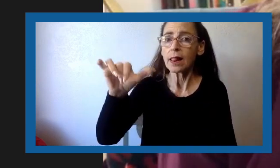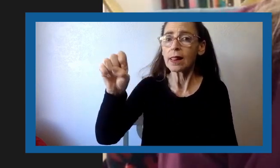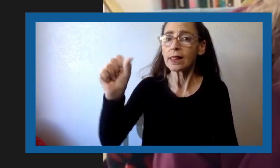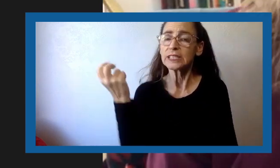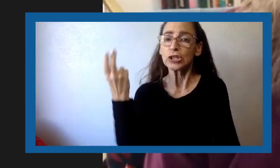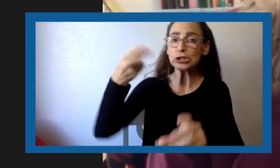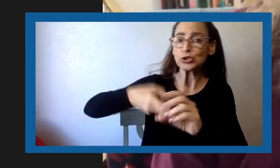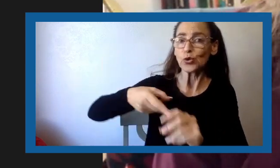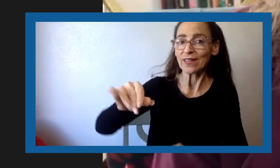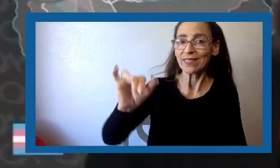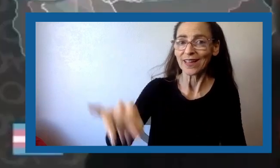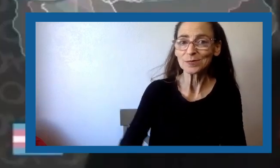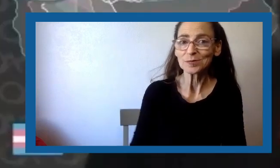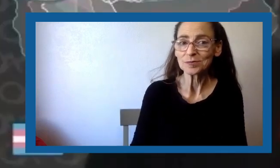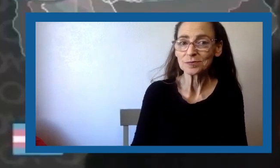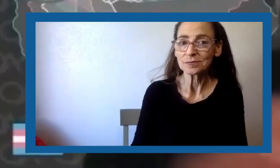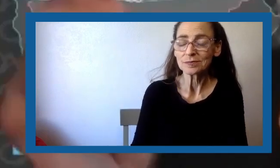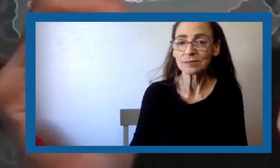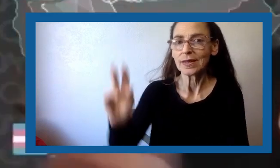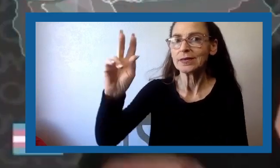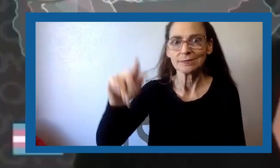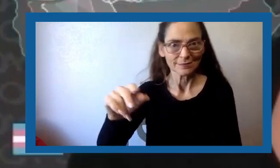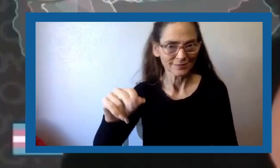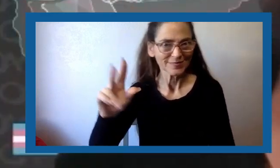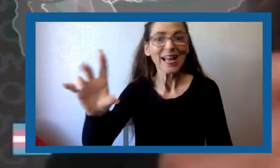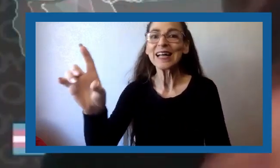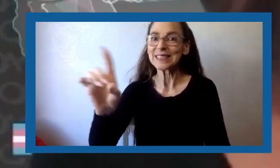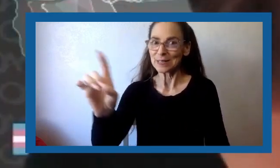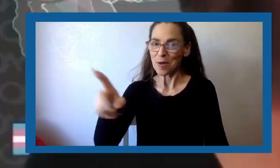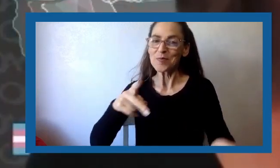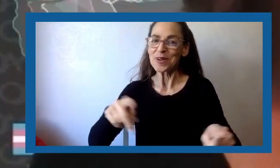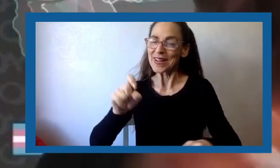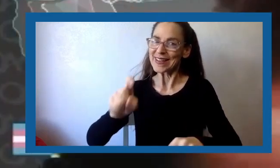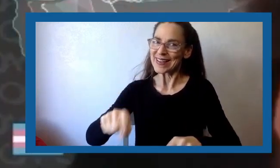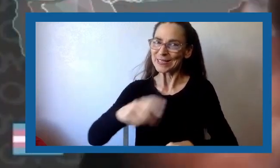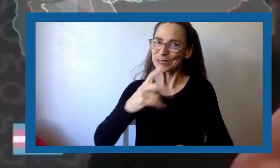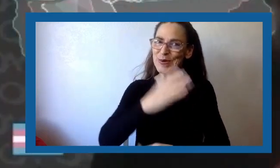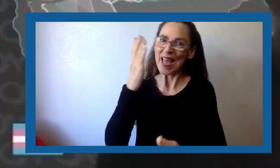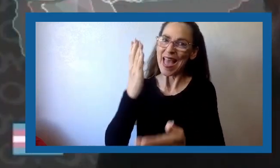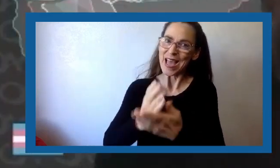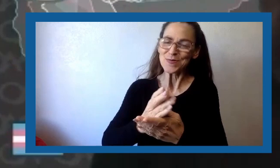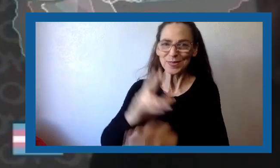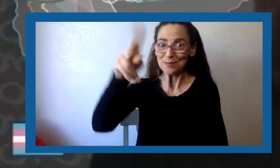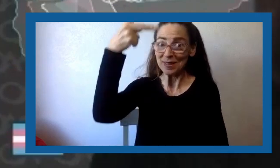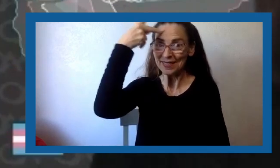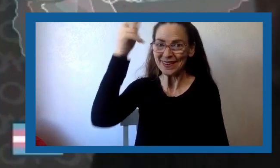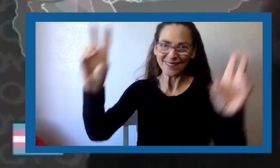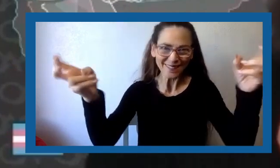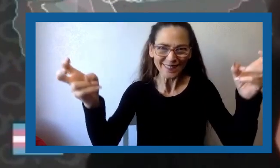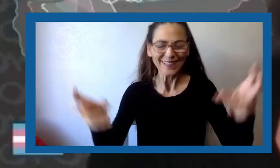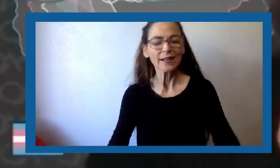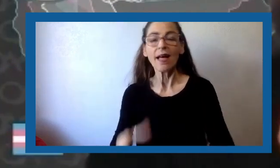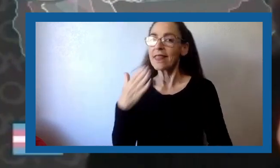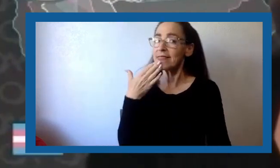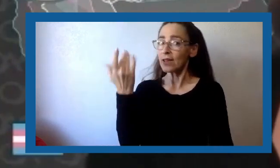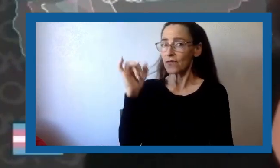ranks. It's a Democratic Party. We have to end on a political tie-in Yep. as well. So thank